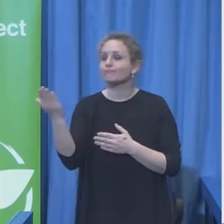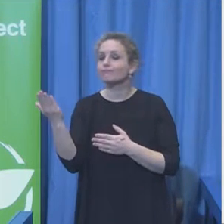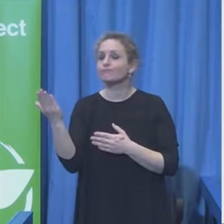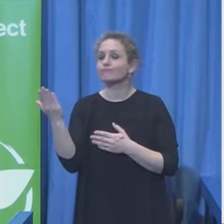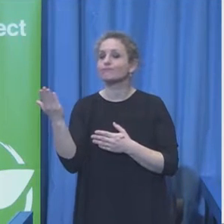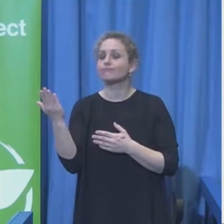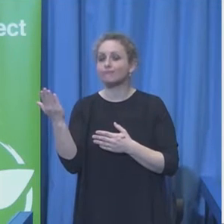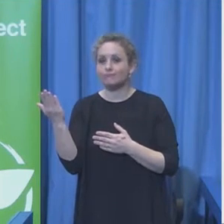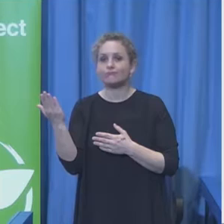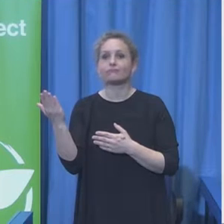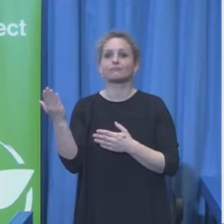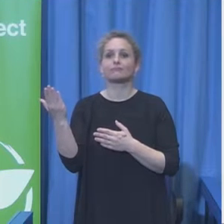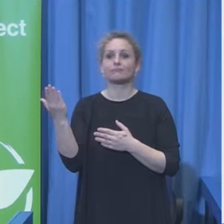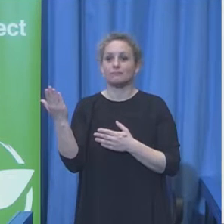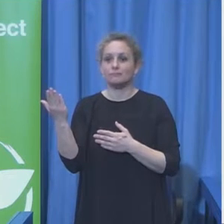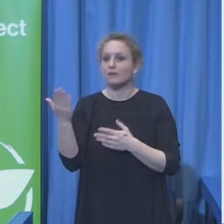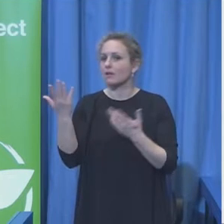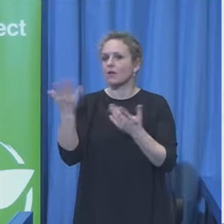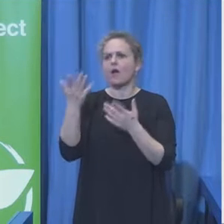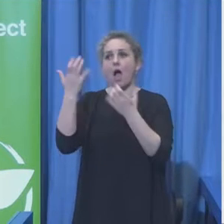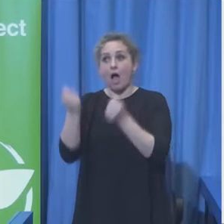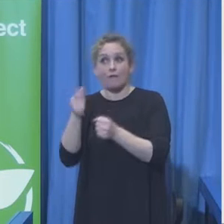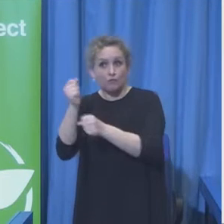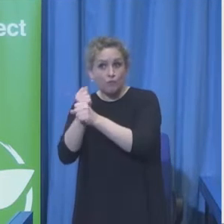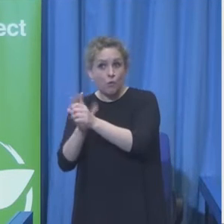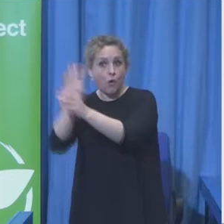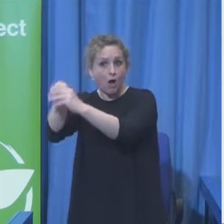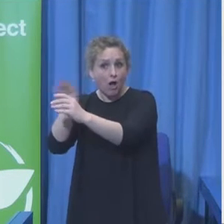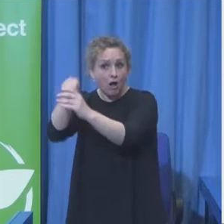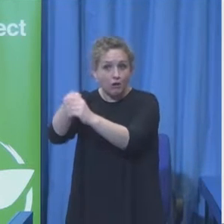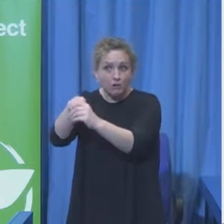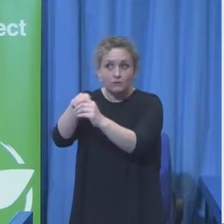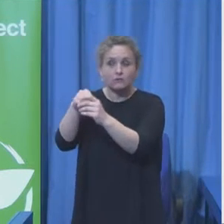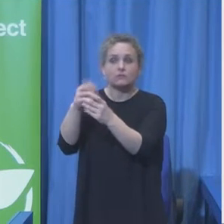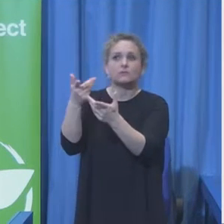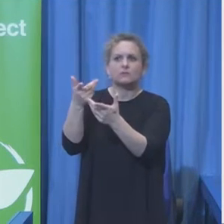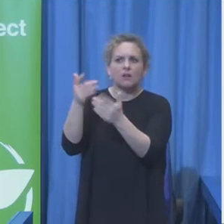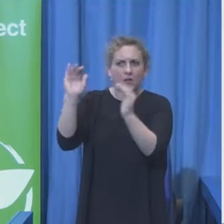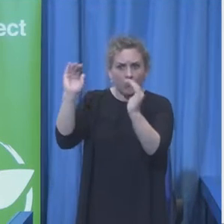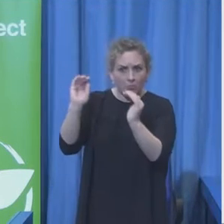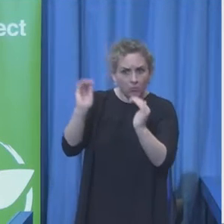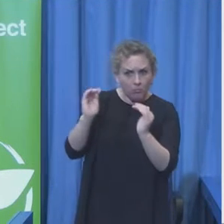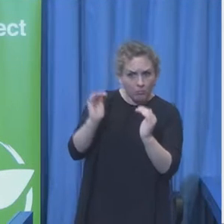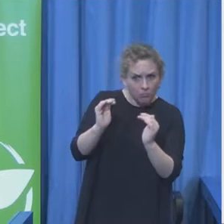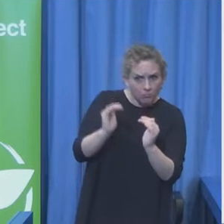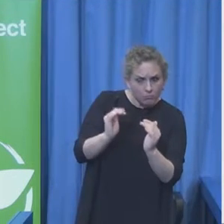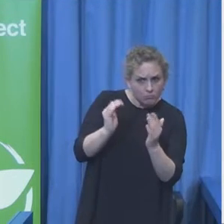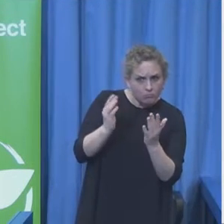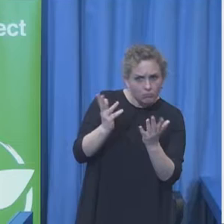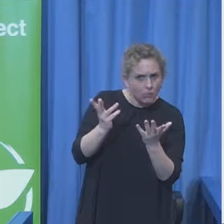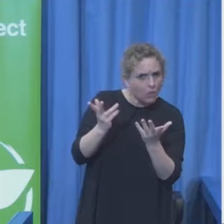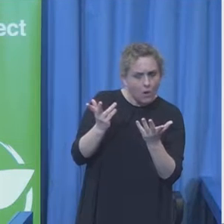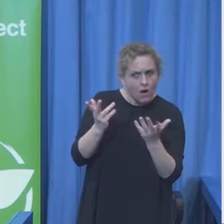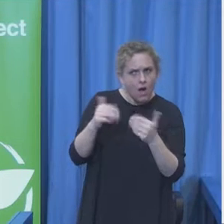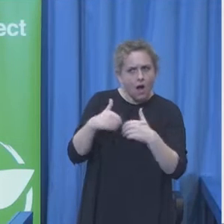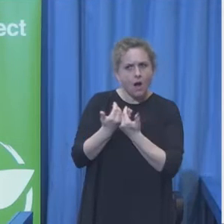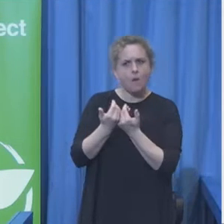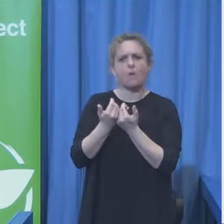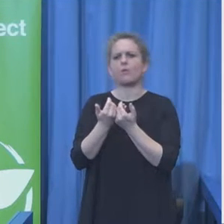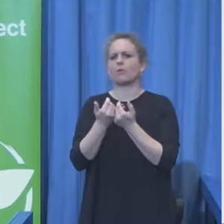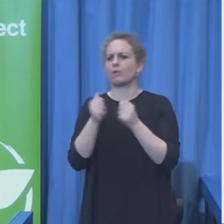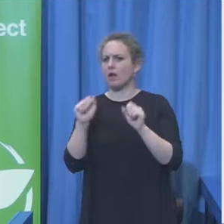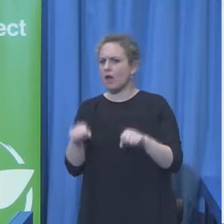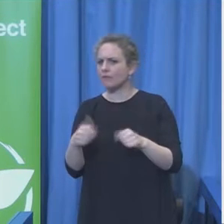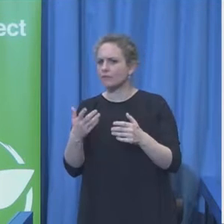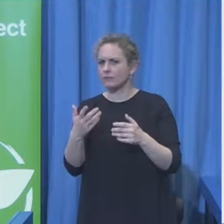we recognize what several of those obstacles are. There are many of the ones that were mentioned before. There are individual barriers where people choose